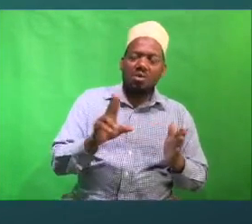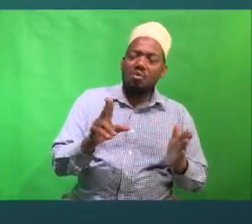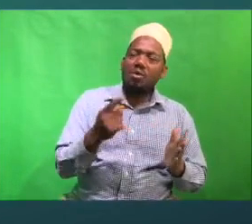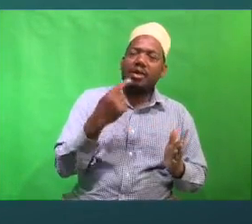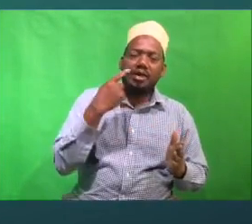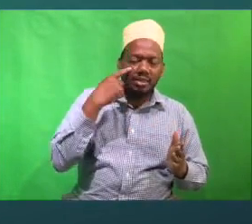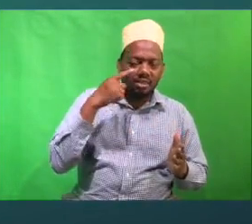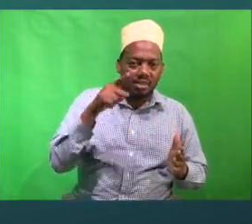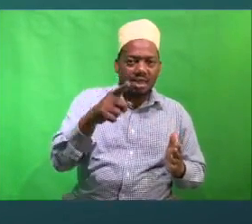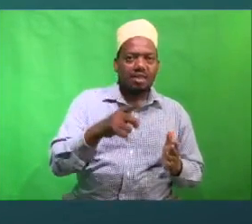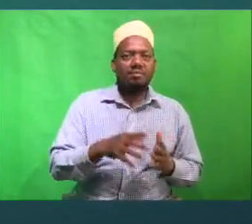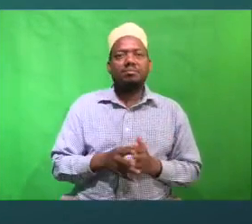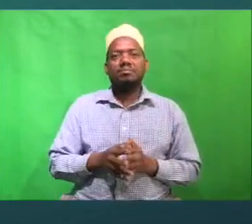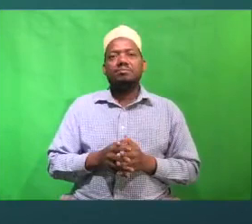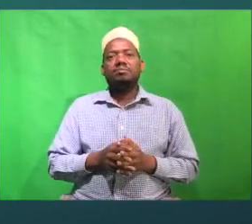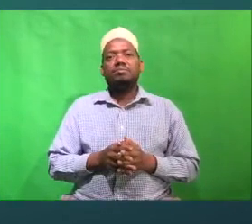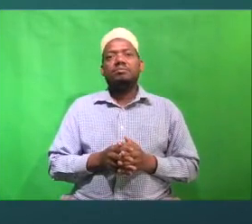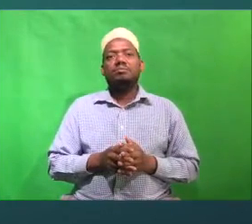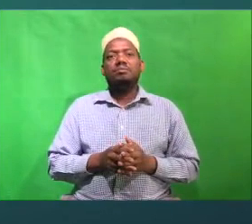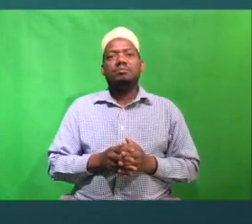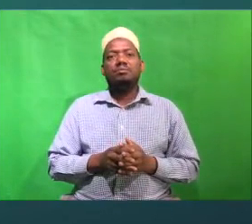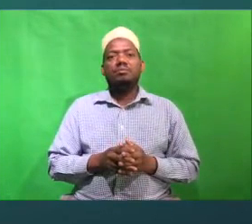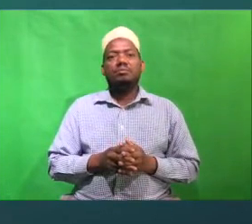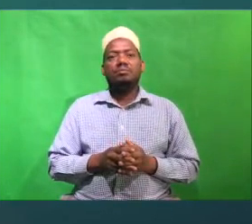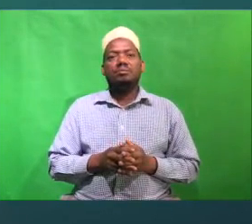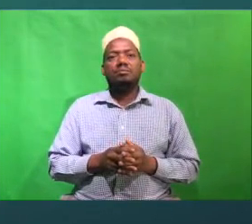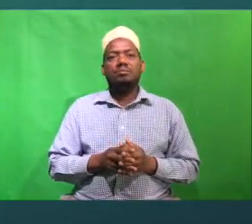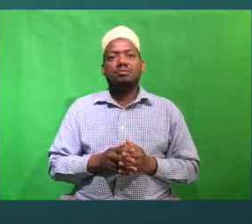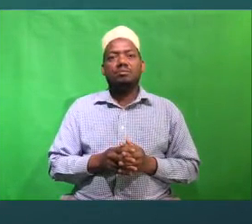Who can try? Yes, Nassau.